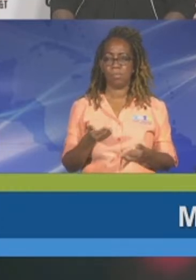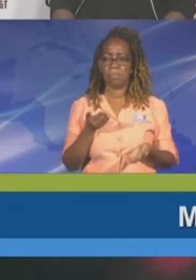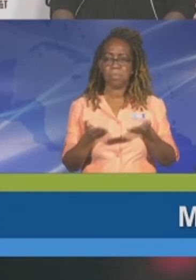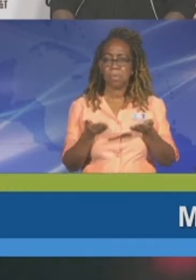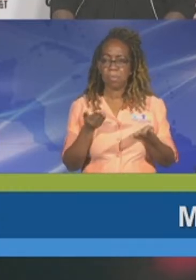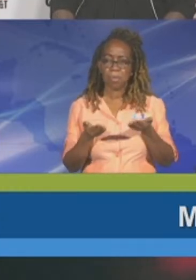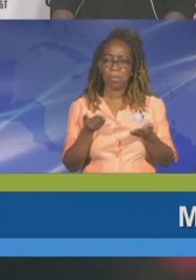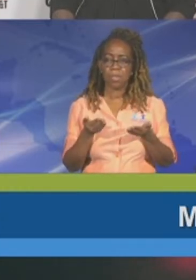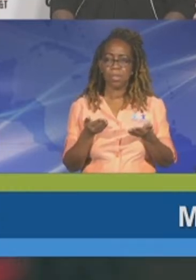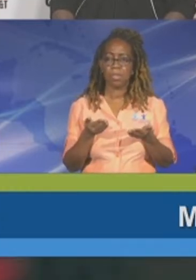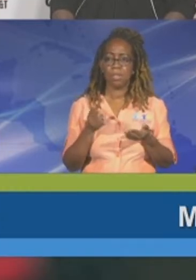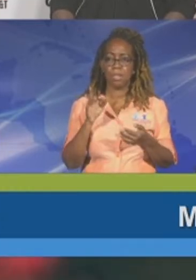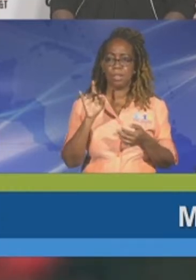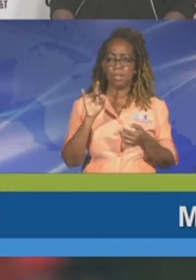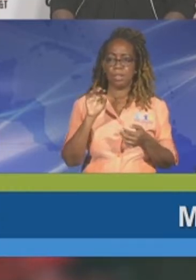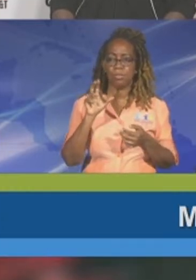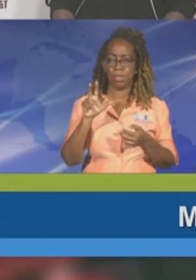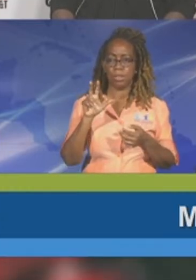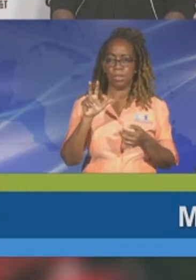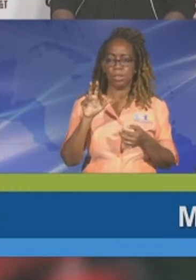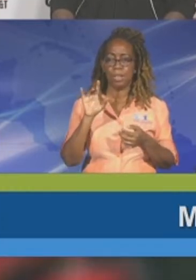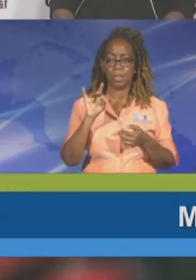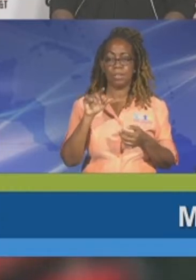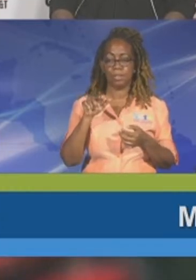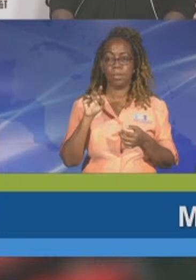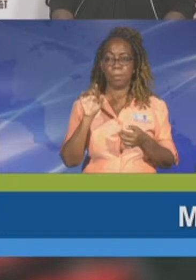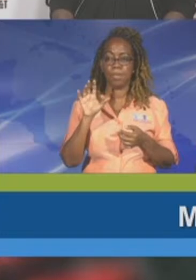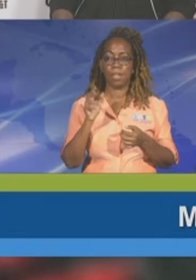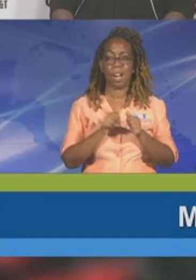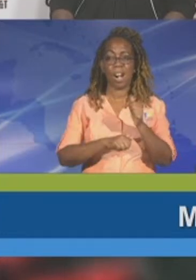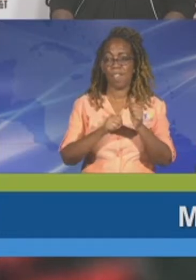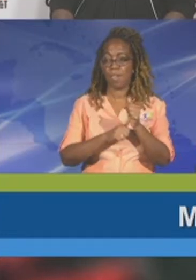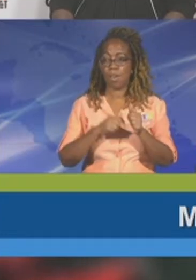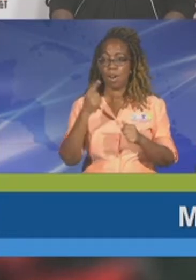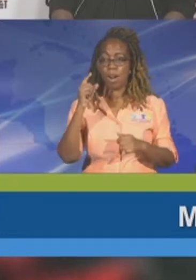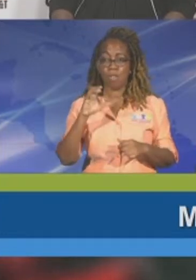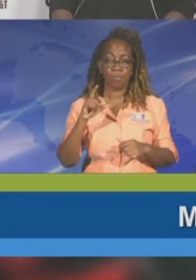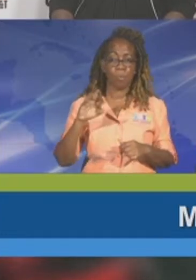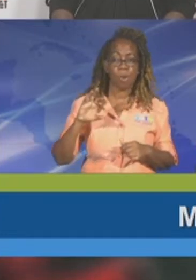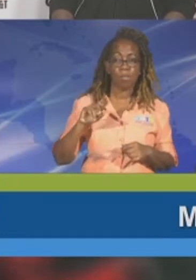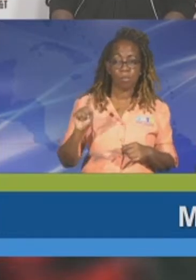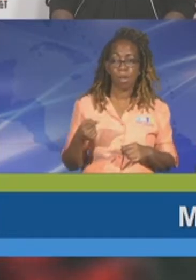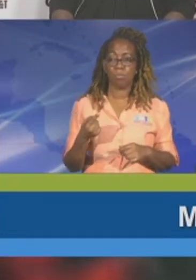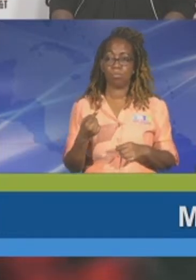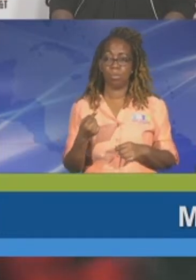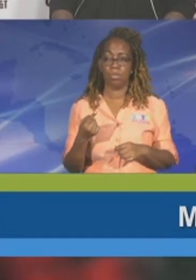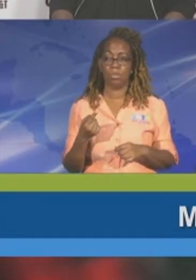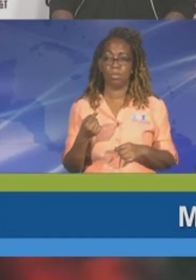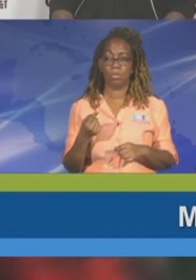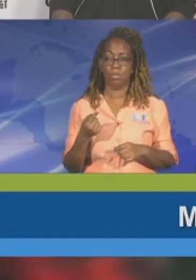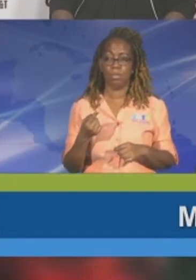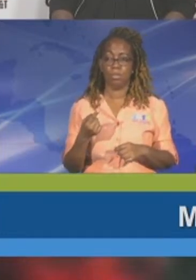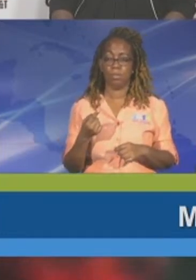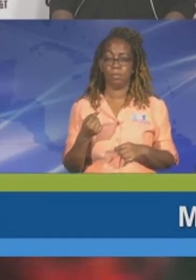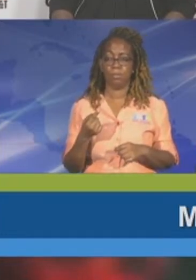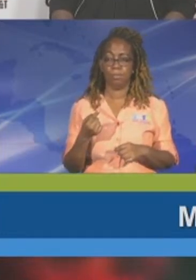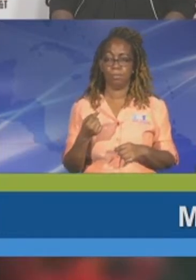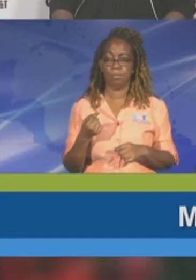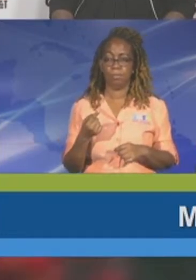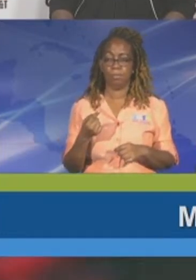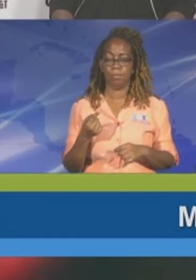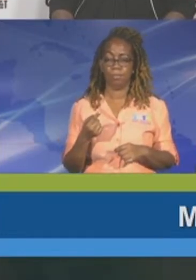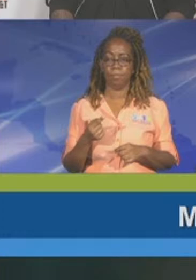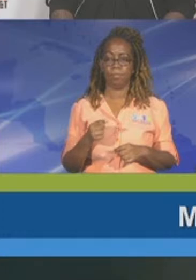of 8.3 suicides per 100,000 population, and that 2019